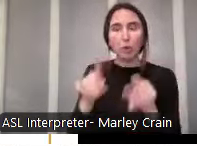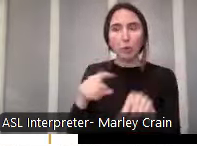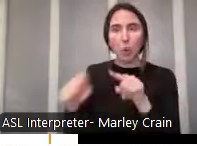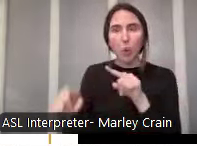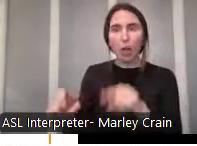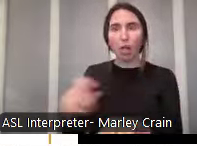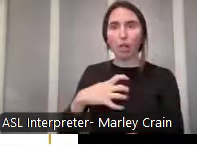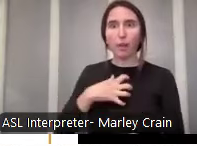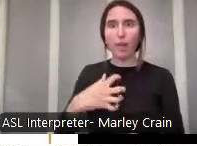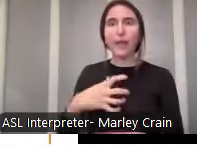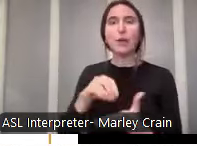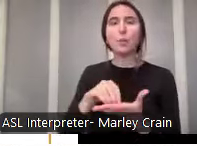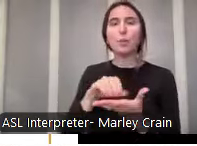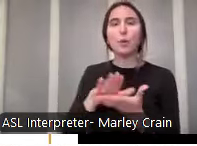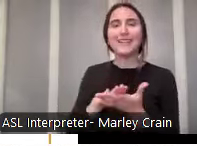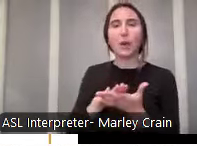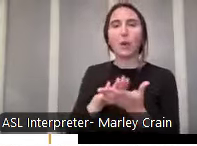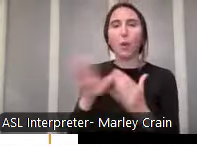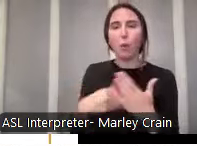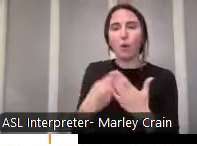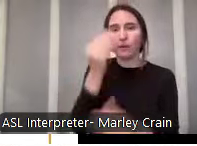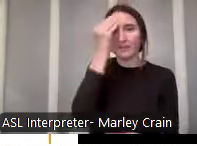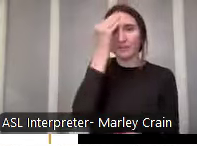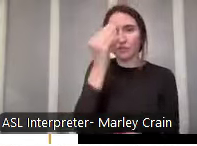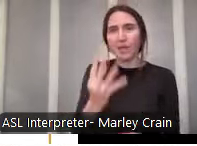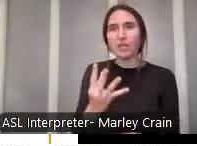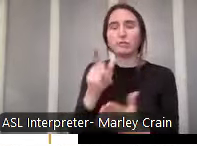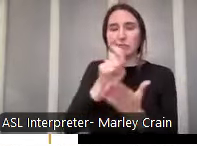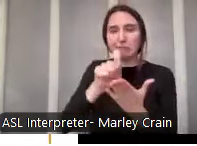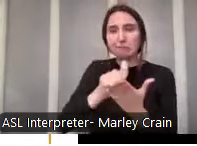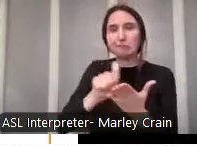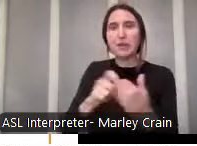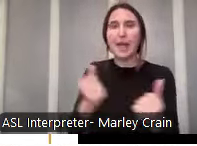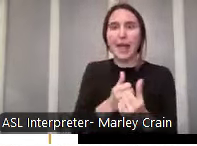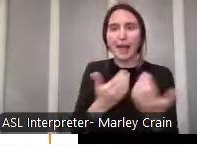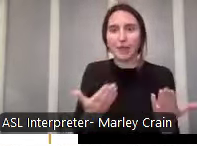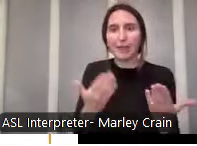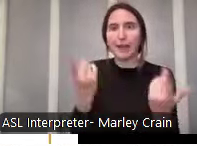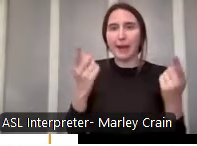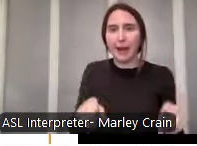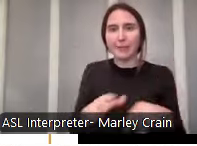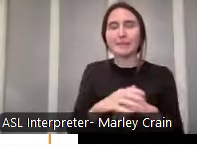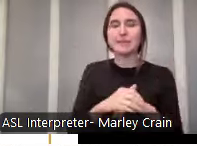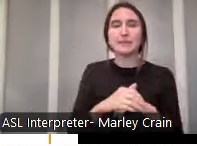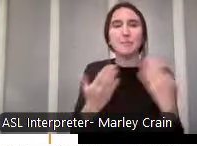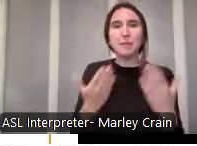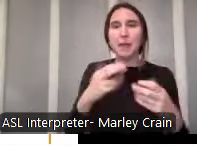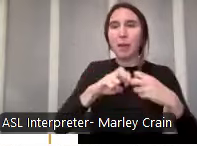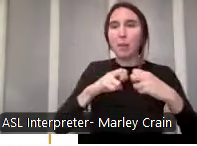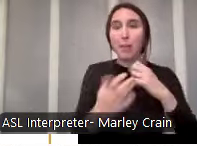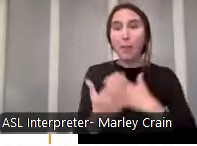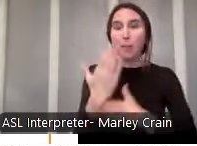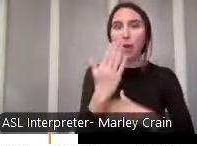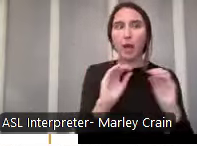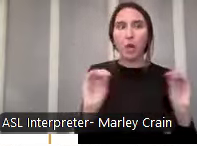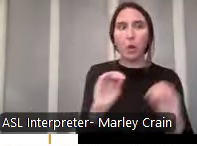there's a problem. Or if there's a problem in the morning and a problem in the afternoon, document both of those. Because at least in our